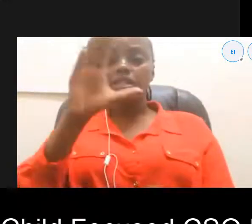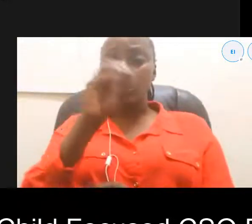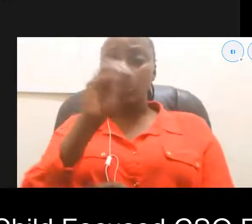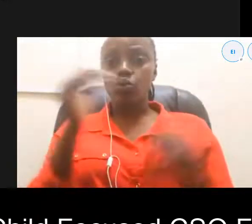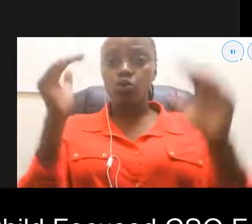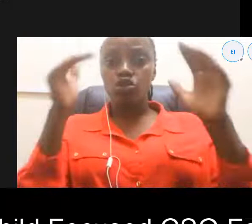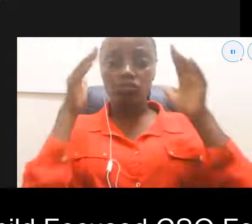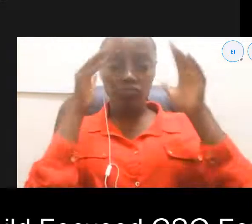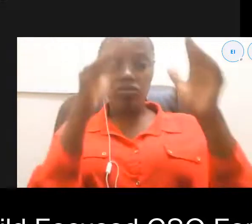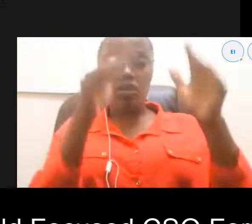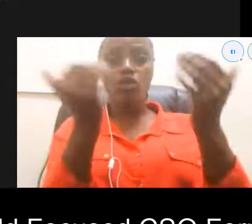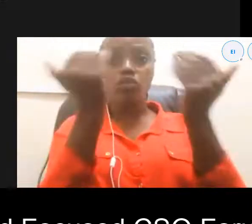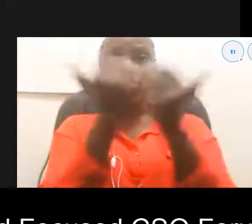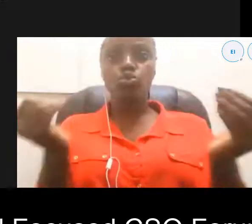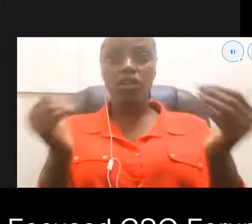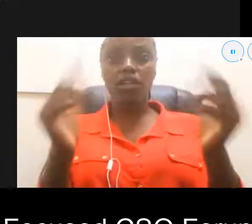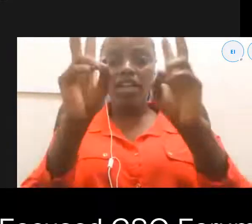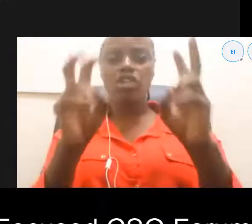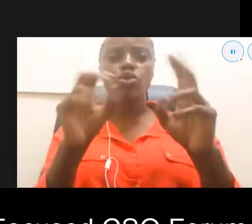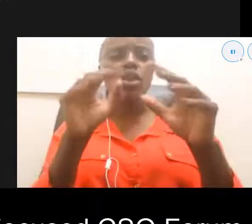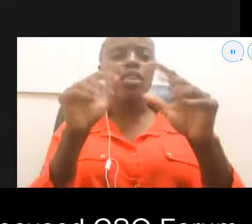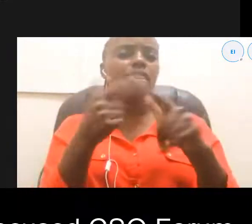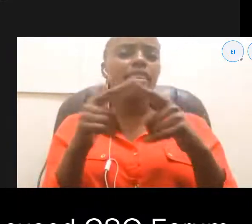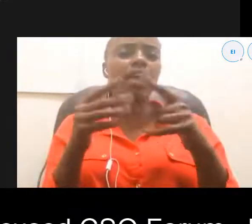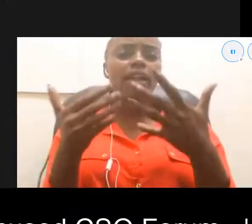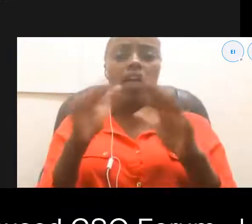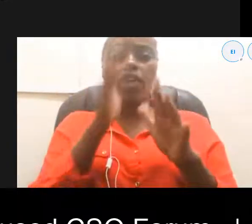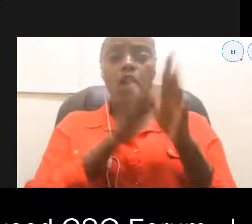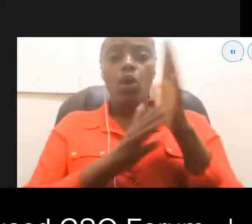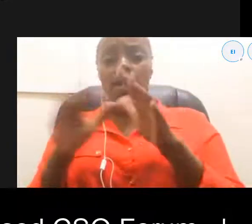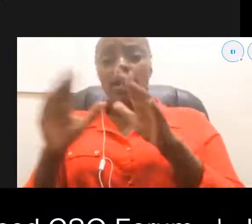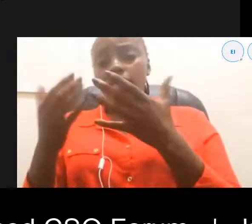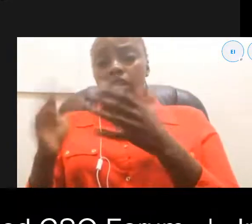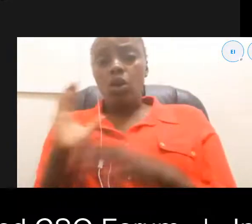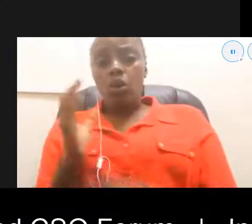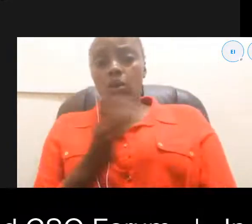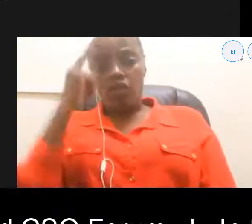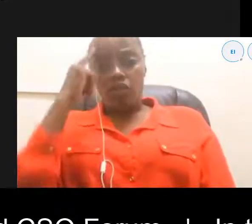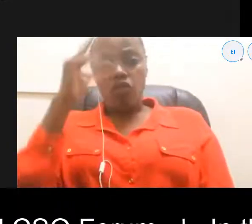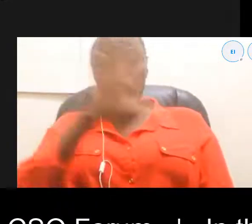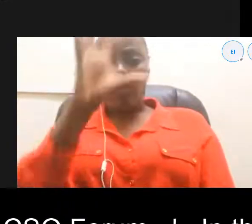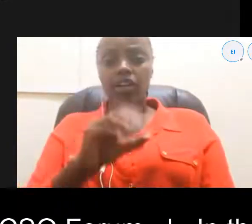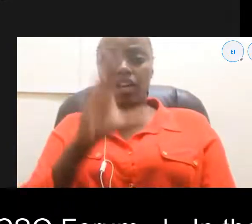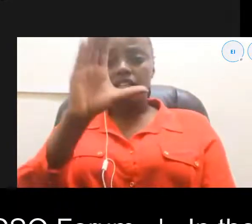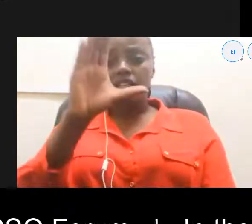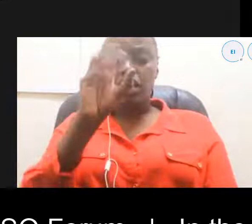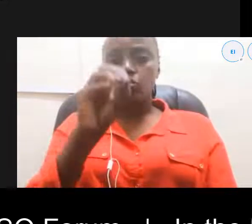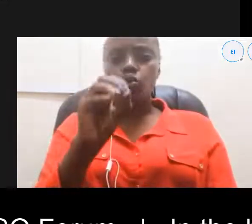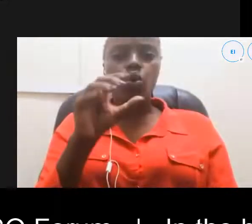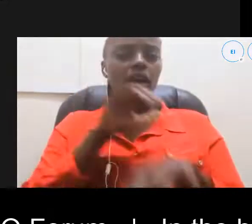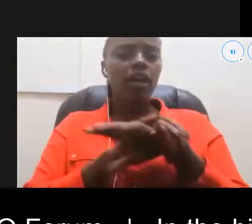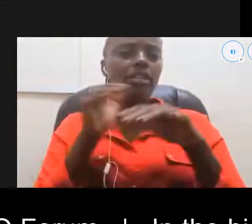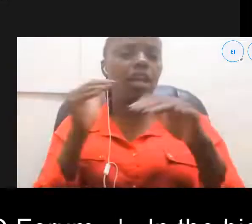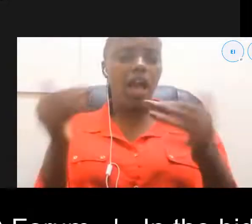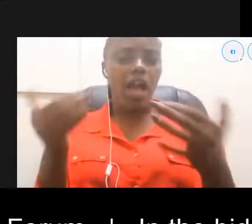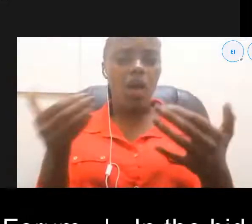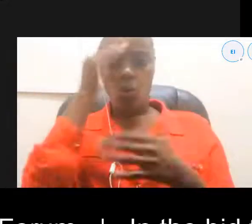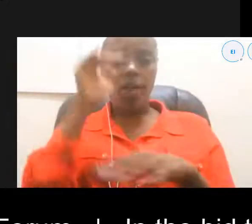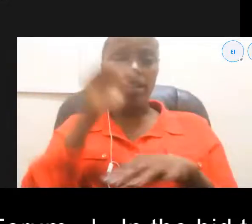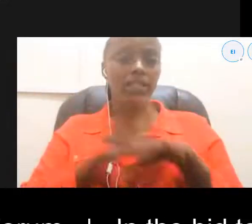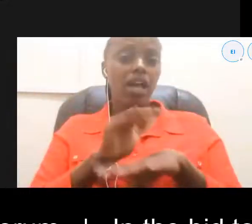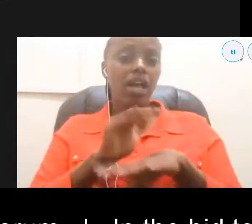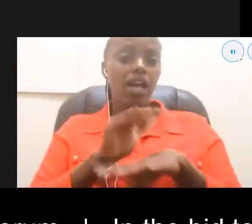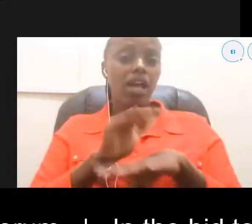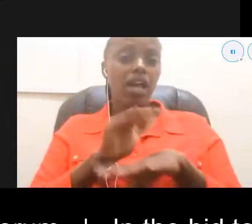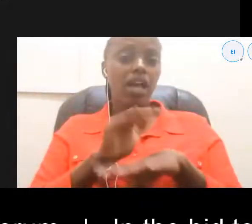children's issues? How do we get the organizing committee of the African CSO first? Because also it's a very good platform